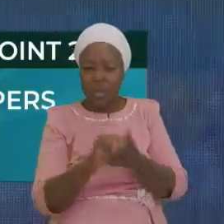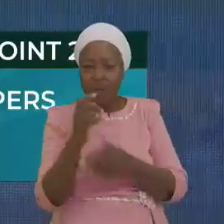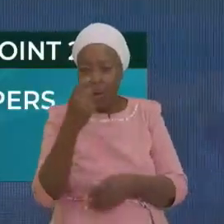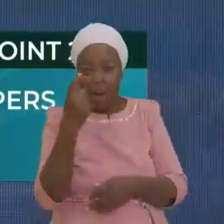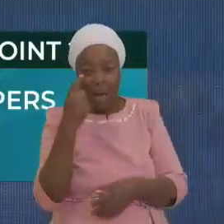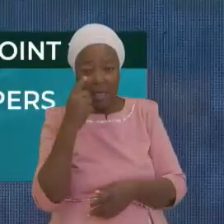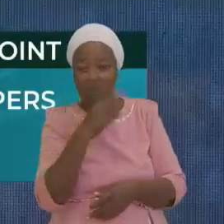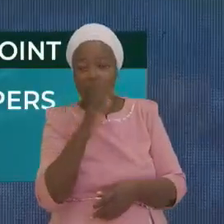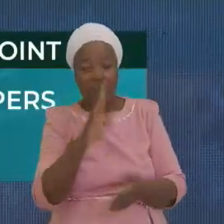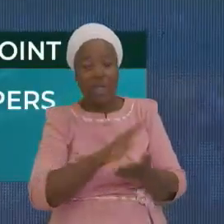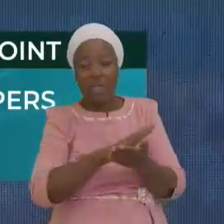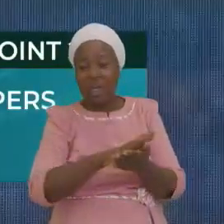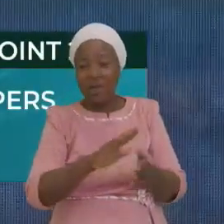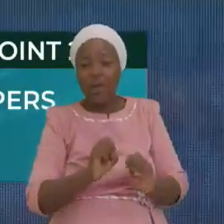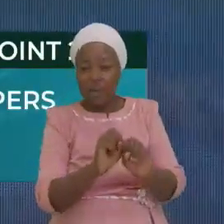will be clear,